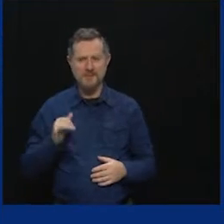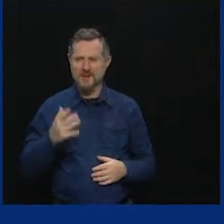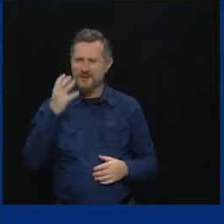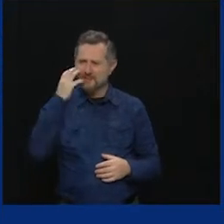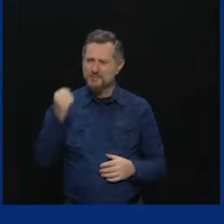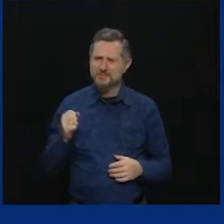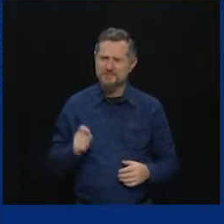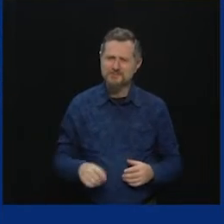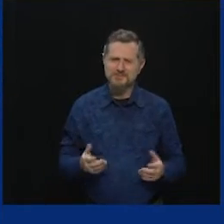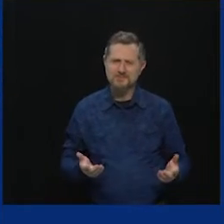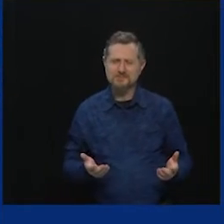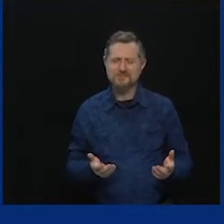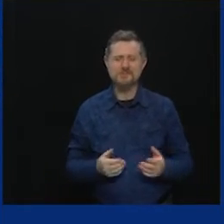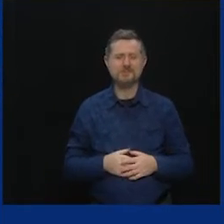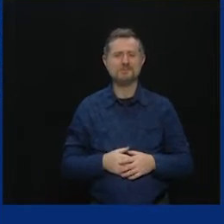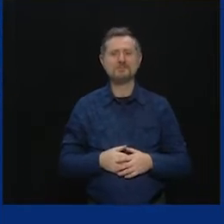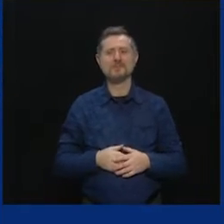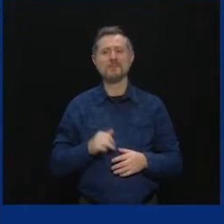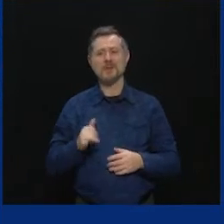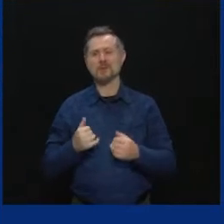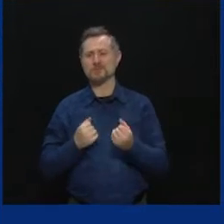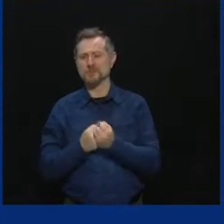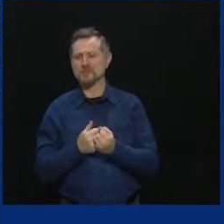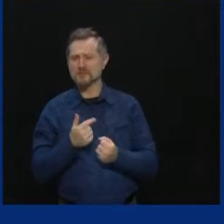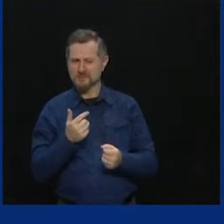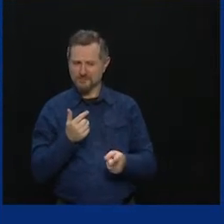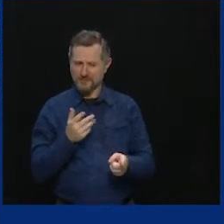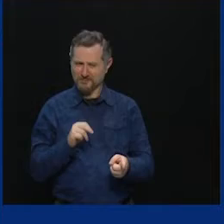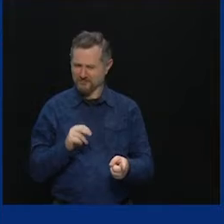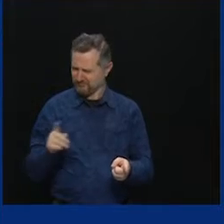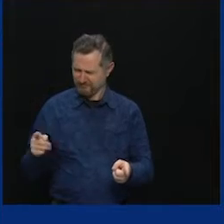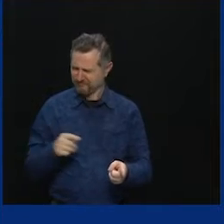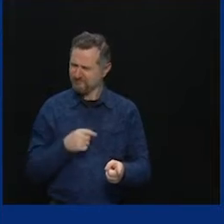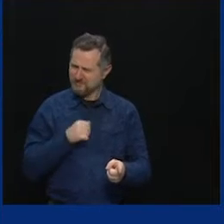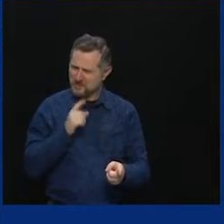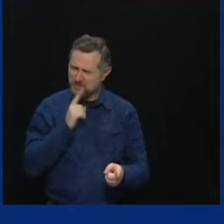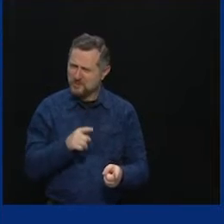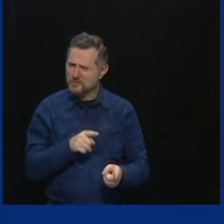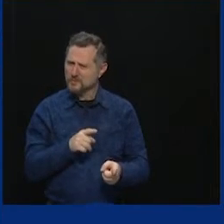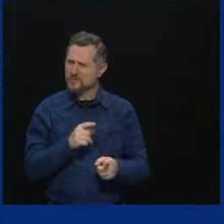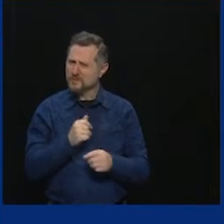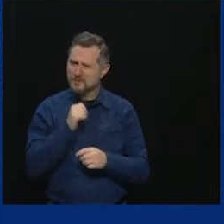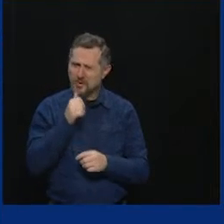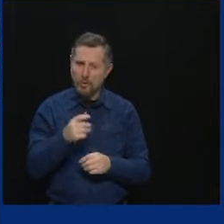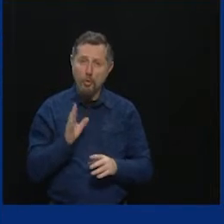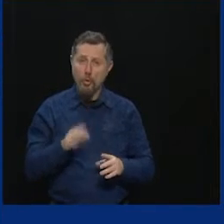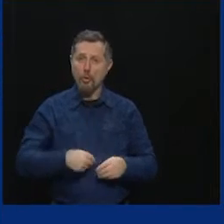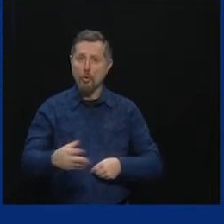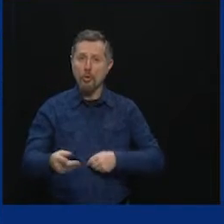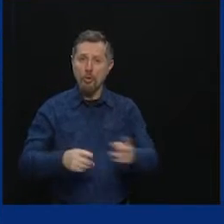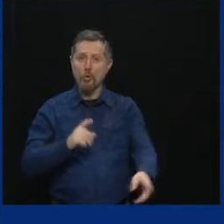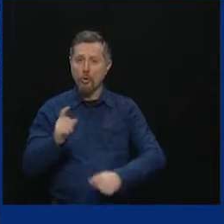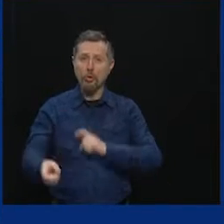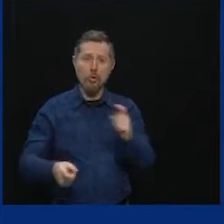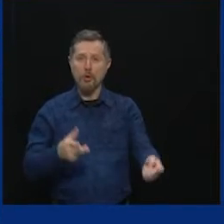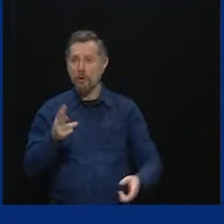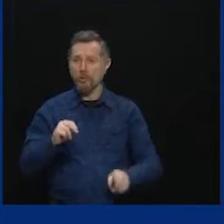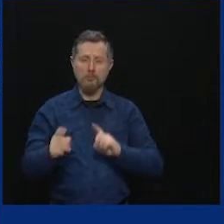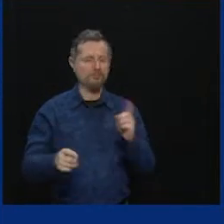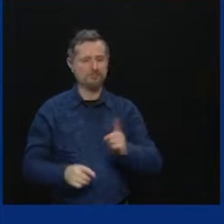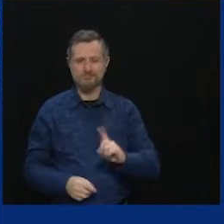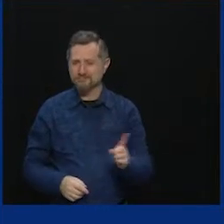things. Lock up your guns. Make sure that they're not in the hands of people, because people don't even talk about